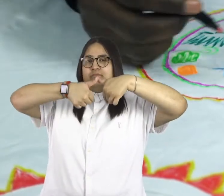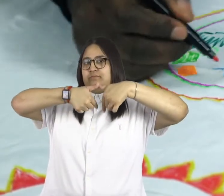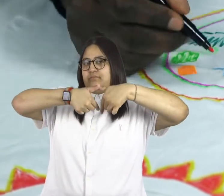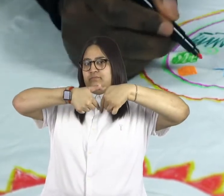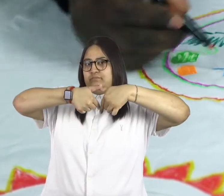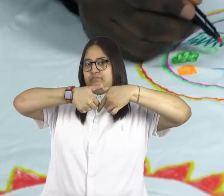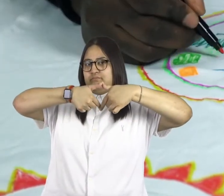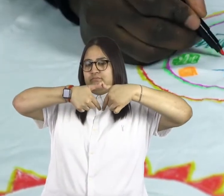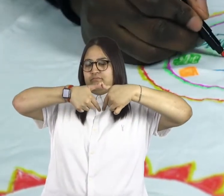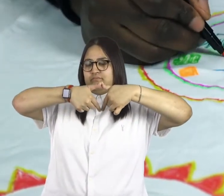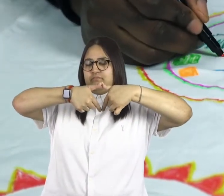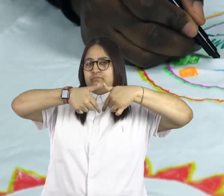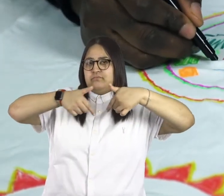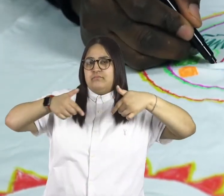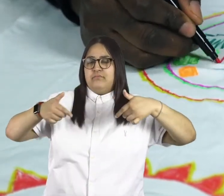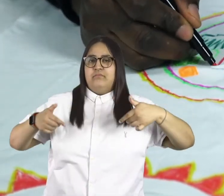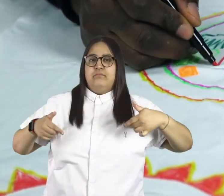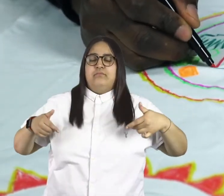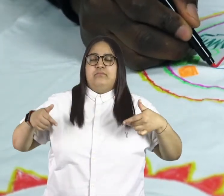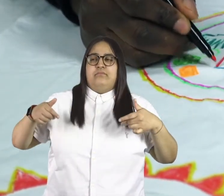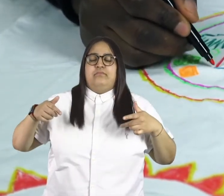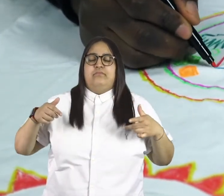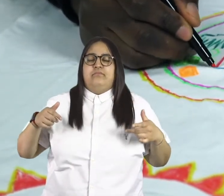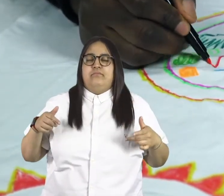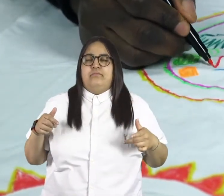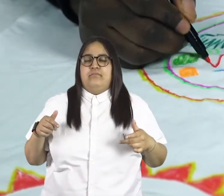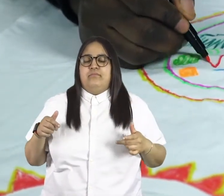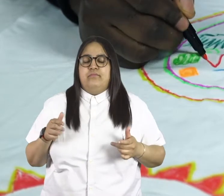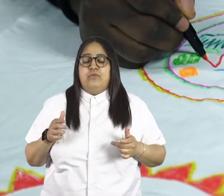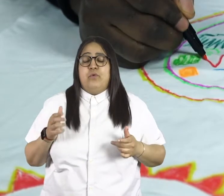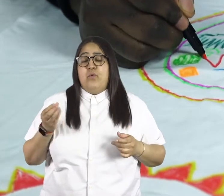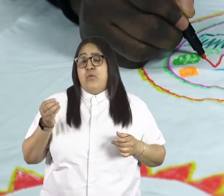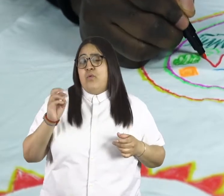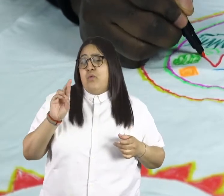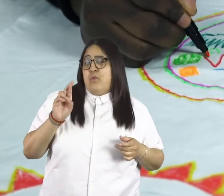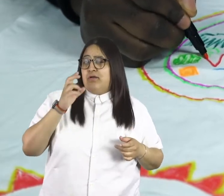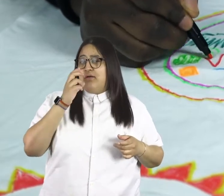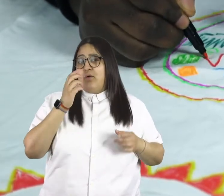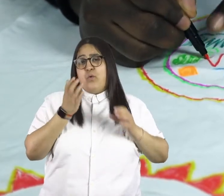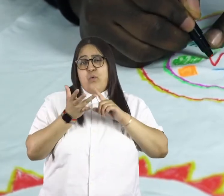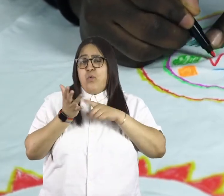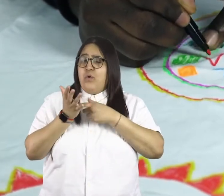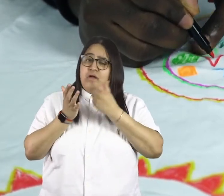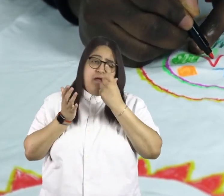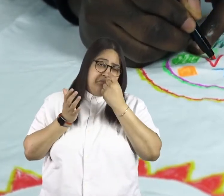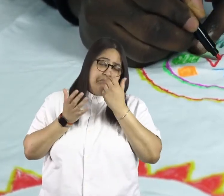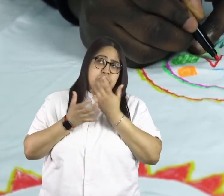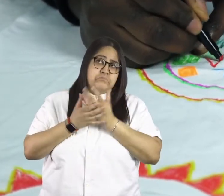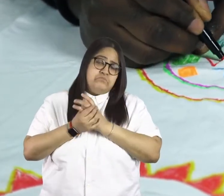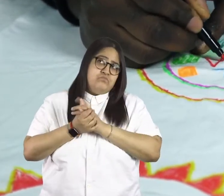or you can do the kind of connect the dot kind of star.